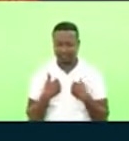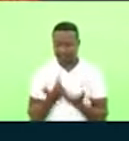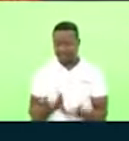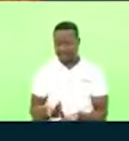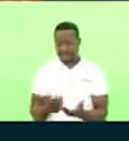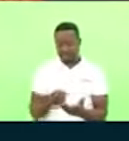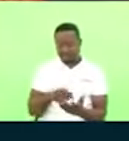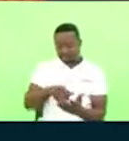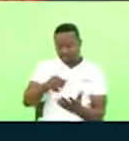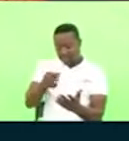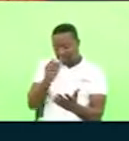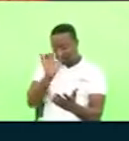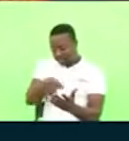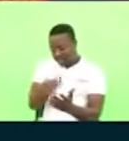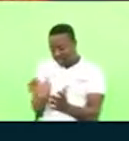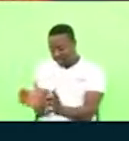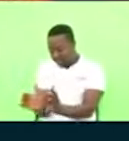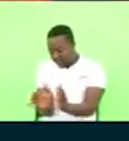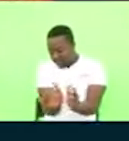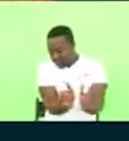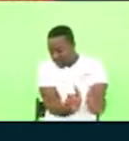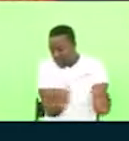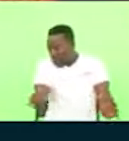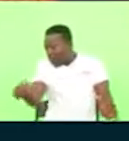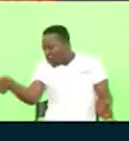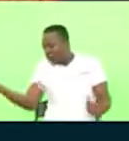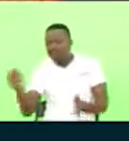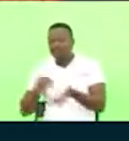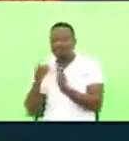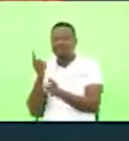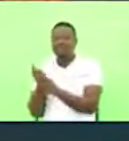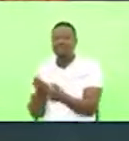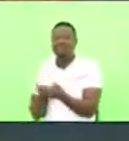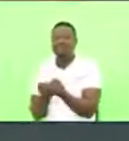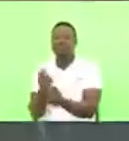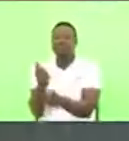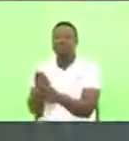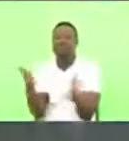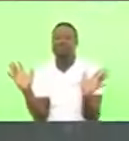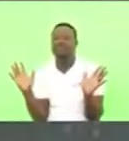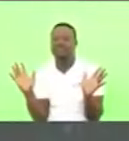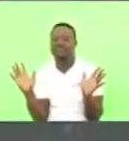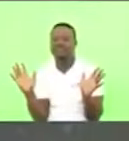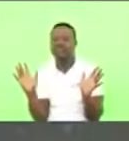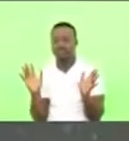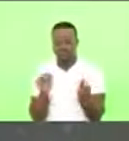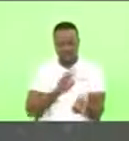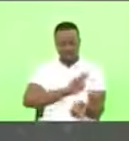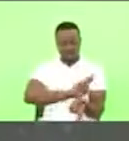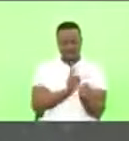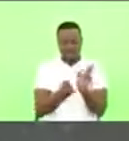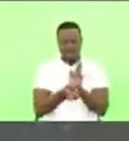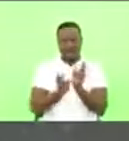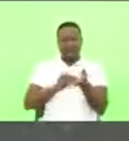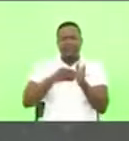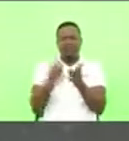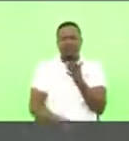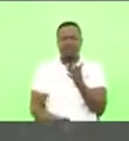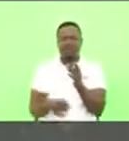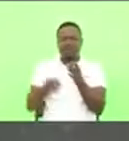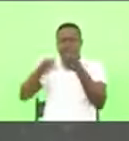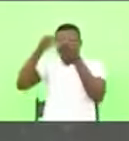Anything else is effect. Now, repentance is effect of the